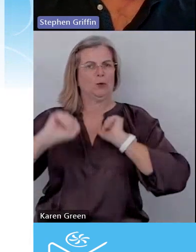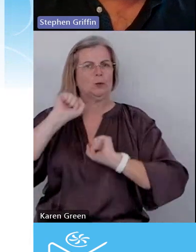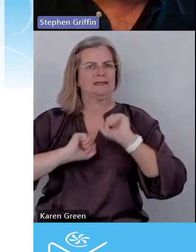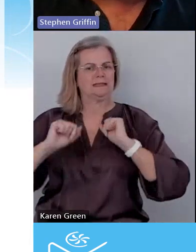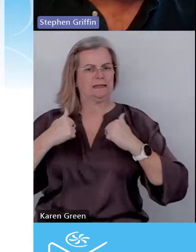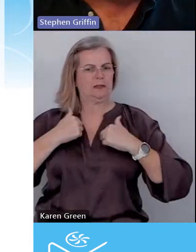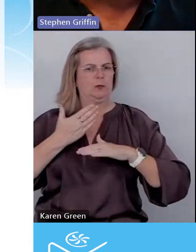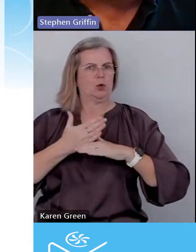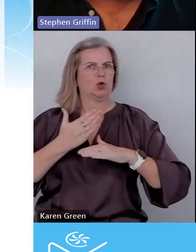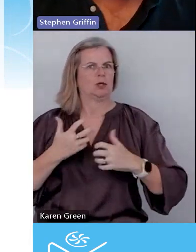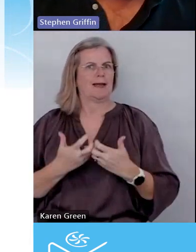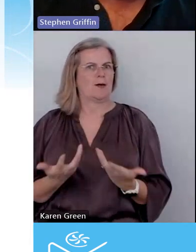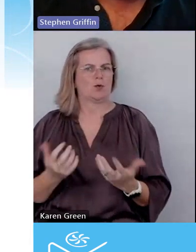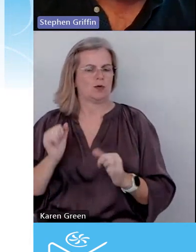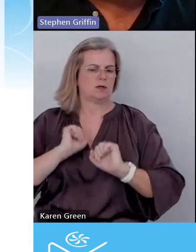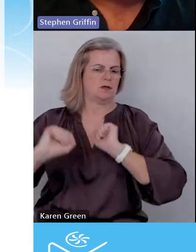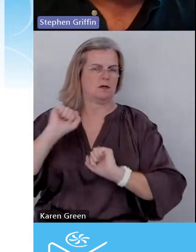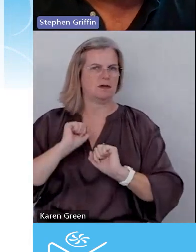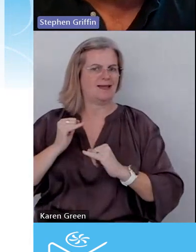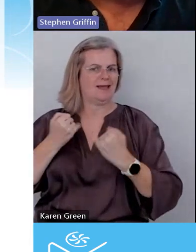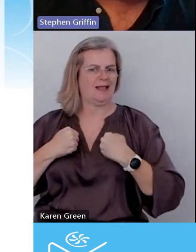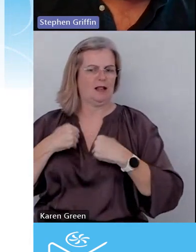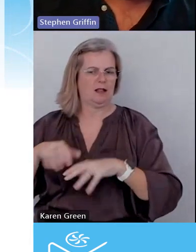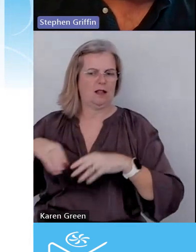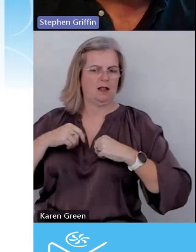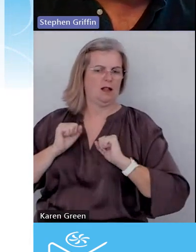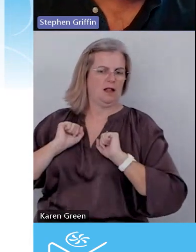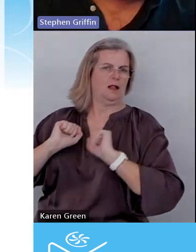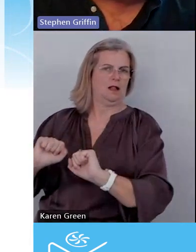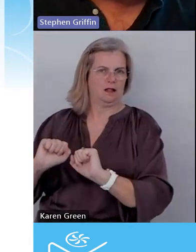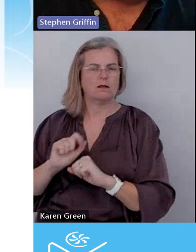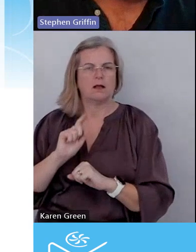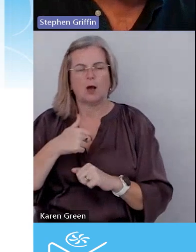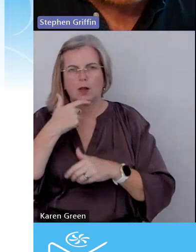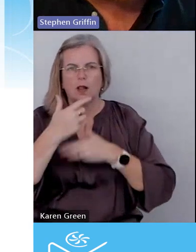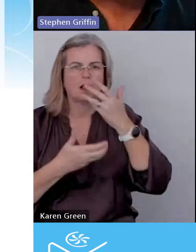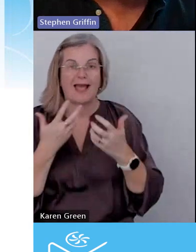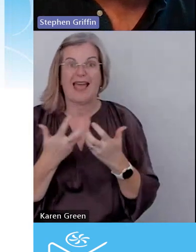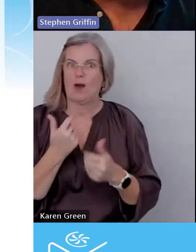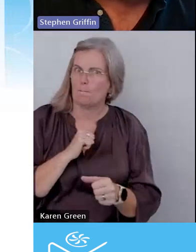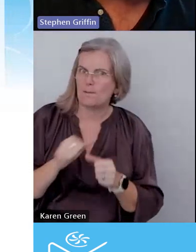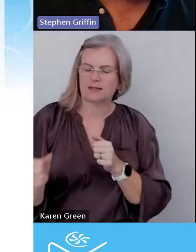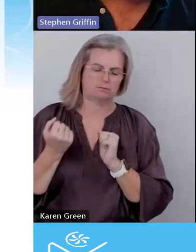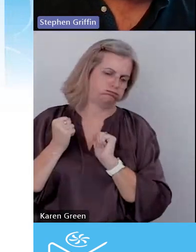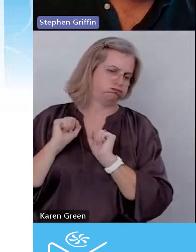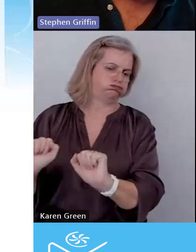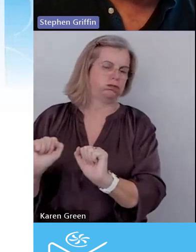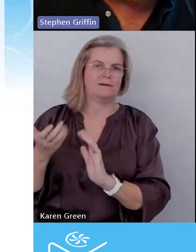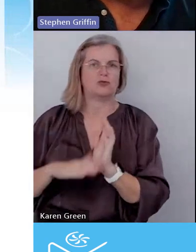around the best way of achieving immunological protection and building our resilience against these